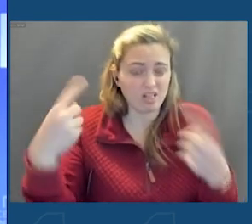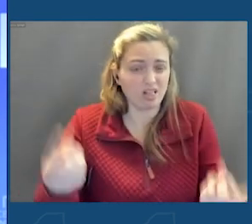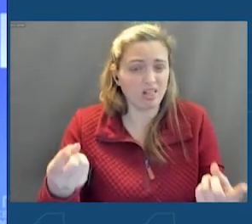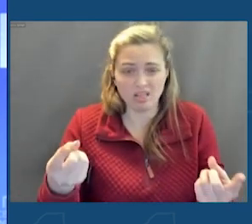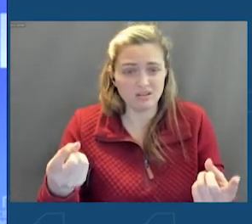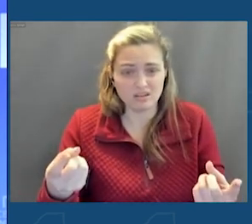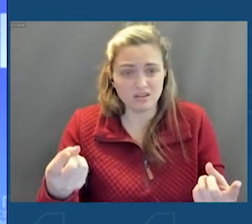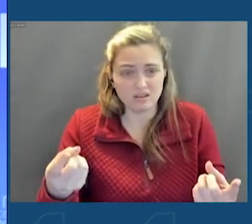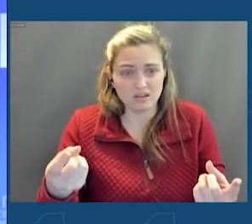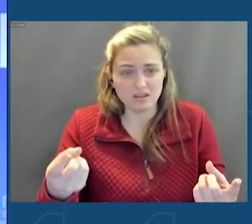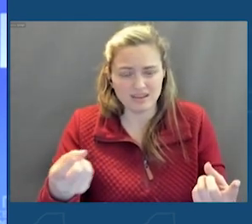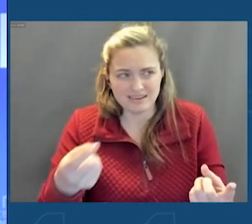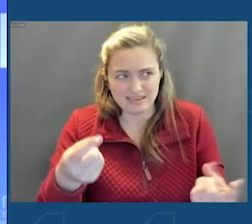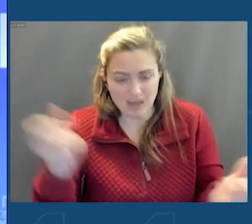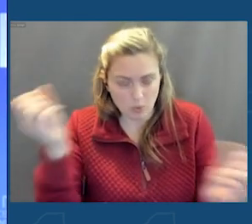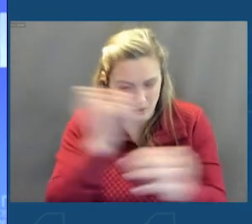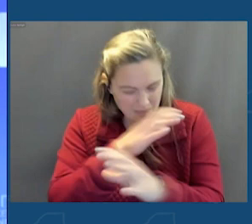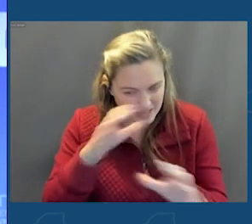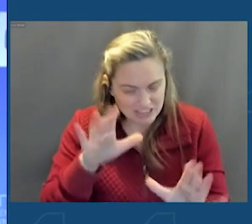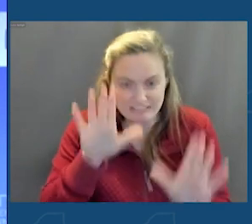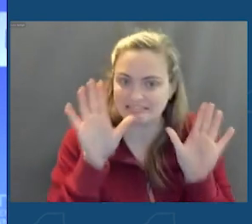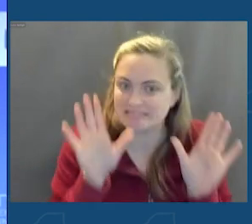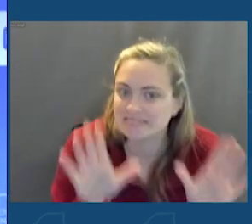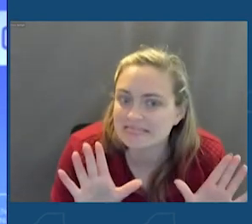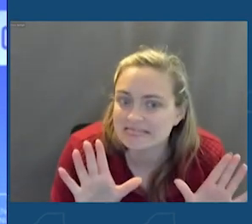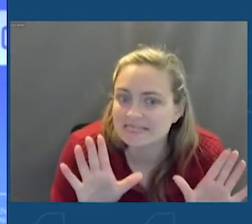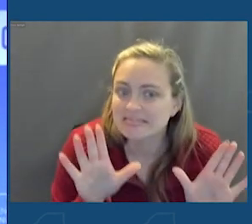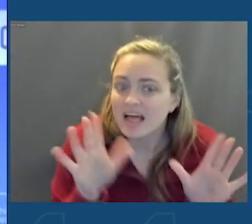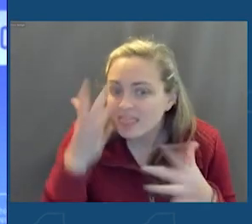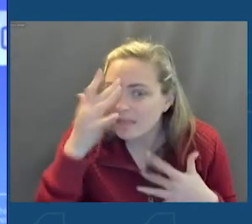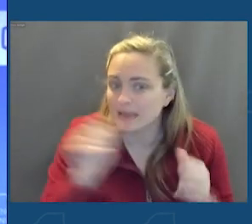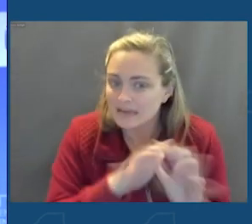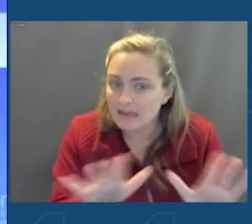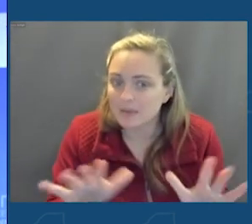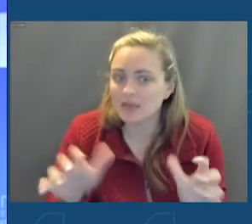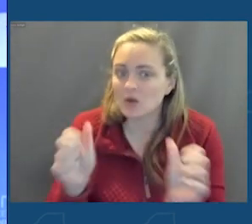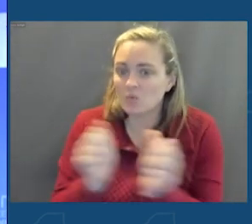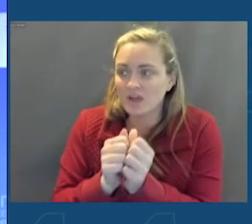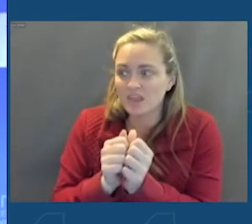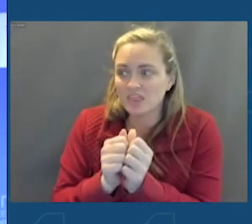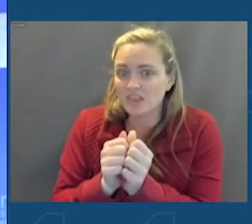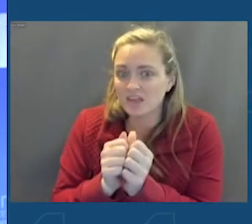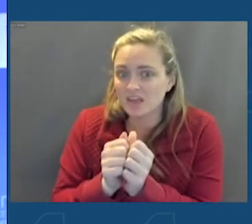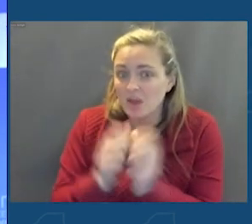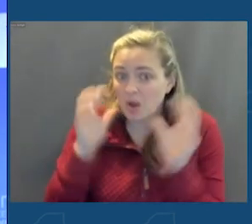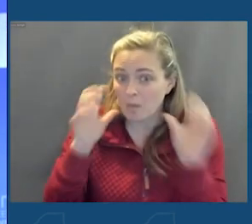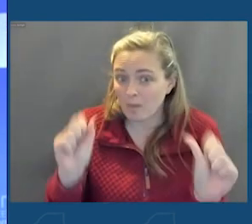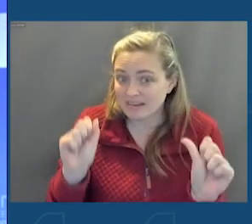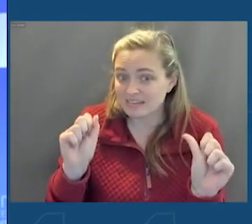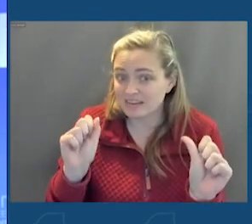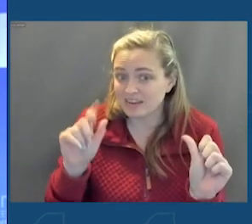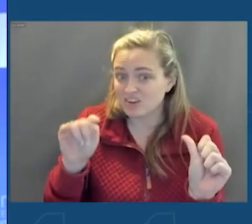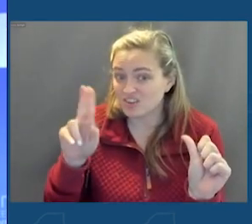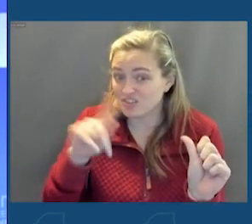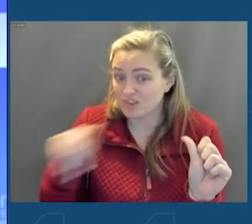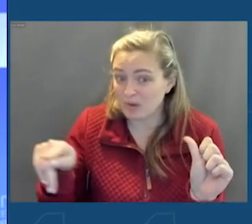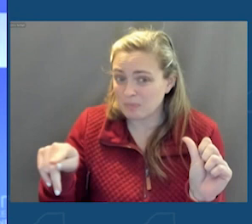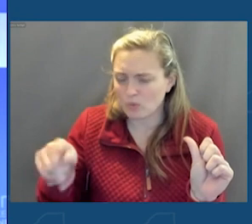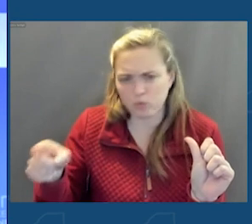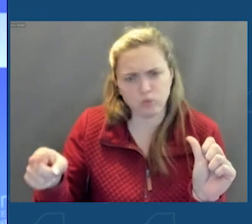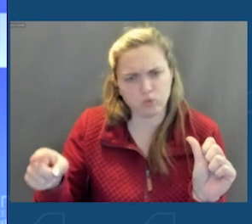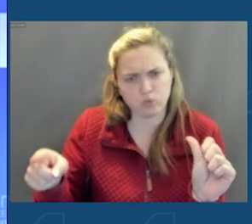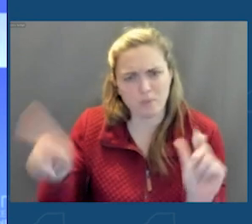under President Donald Trump. So that's about as bad as it gets, everybody. So we're having to fight the deniers and people, you